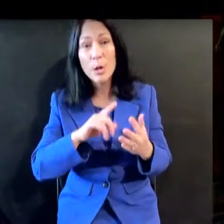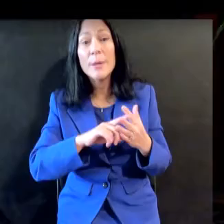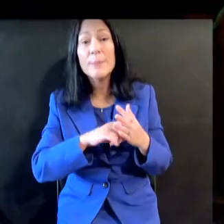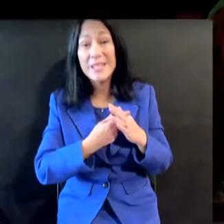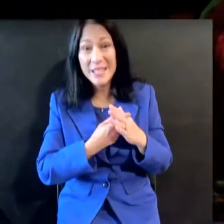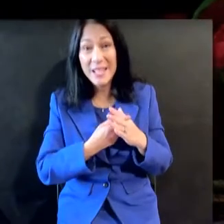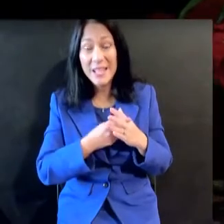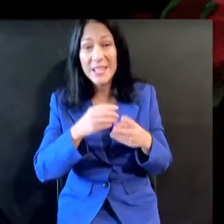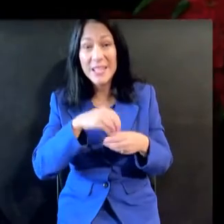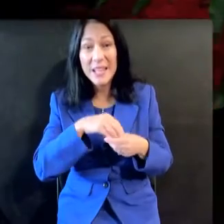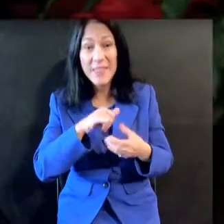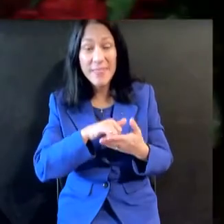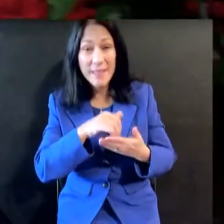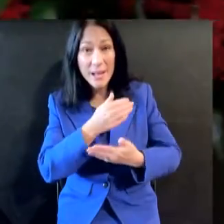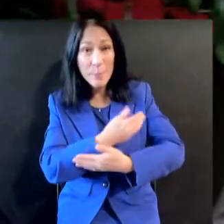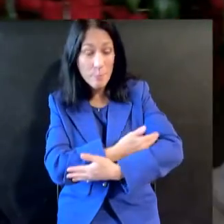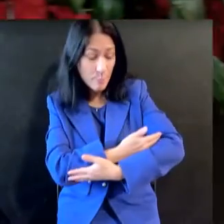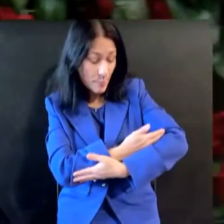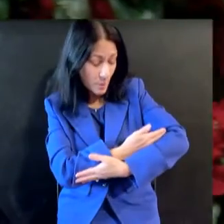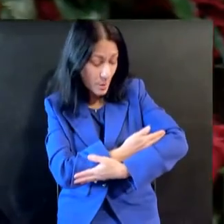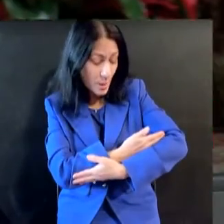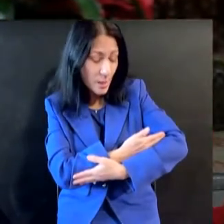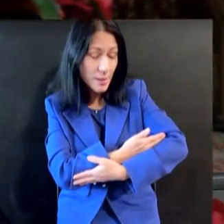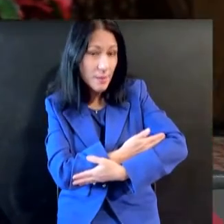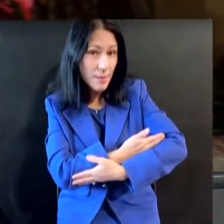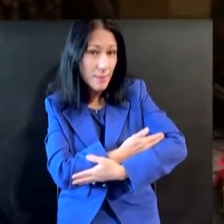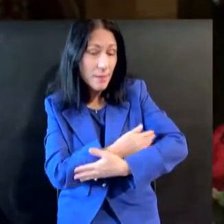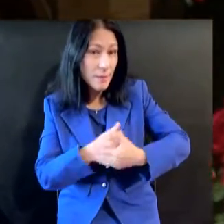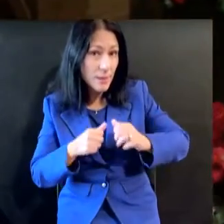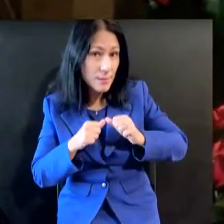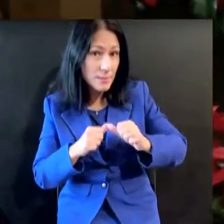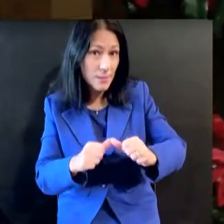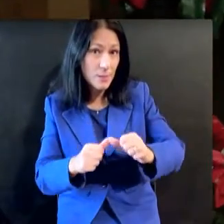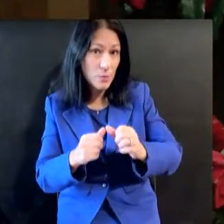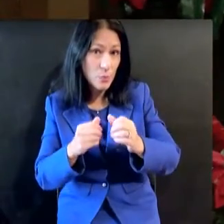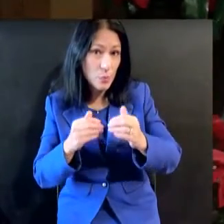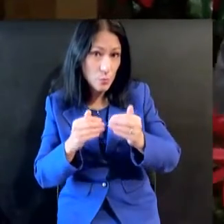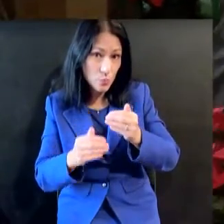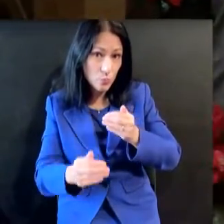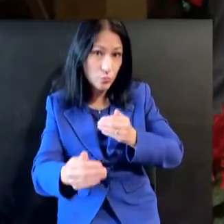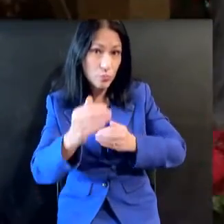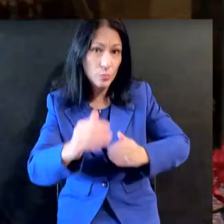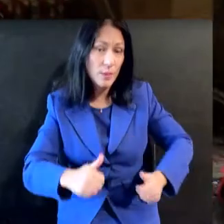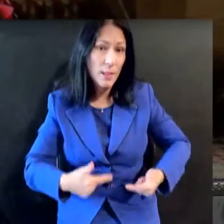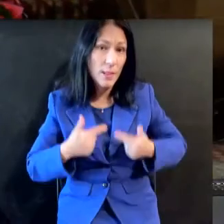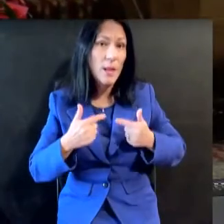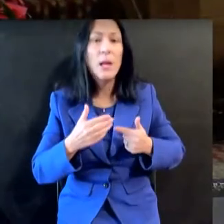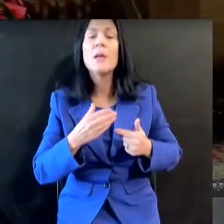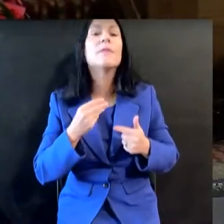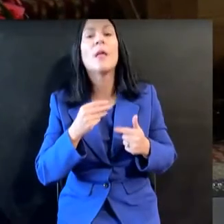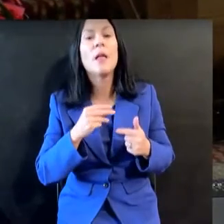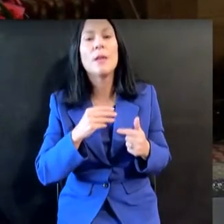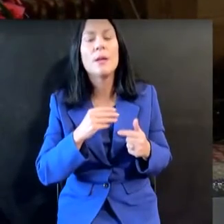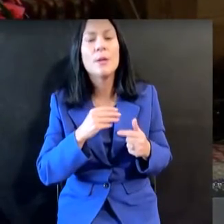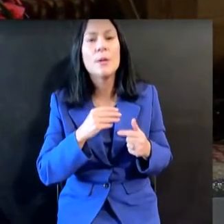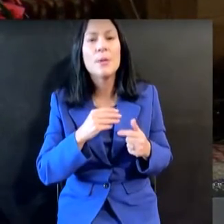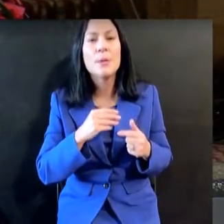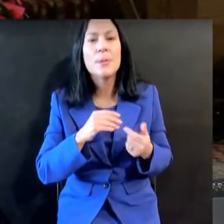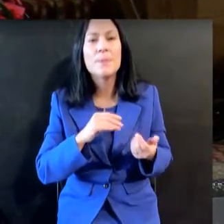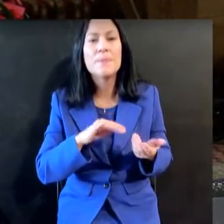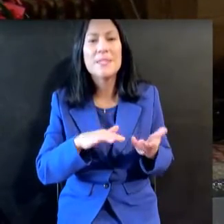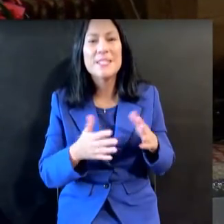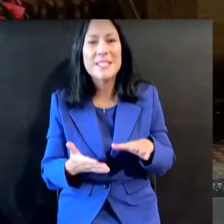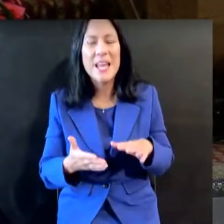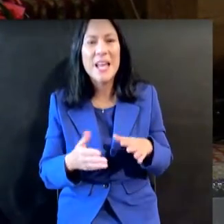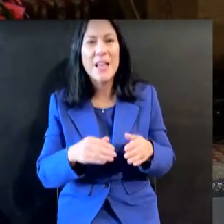in that birth, and he carries out through the life and the ministry and the mission and the death and the